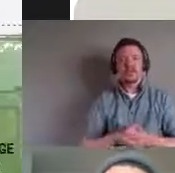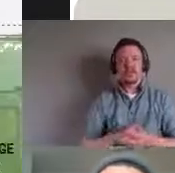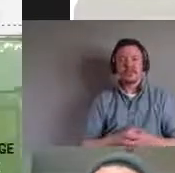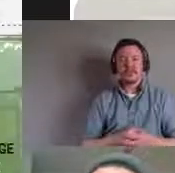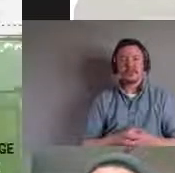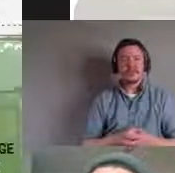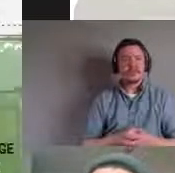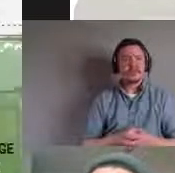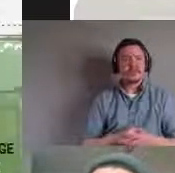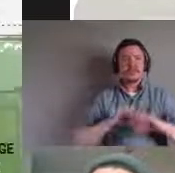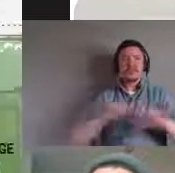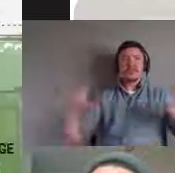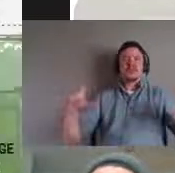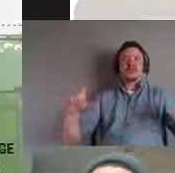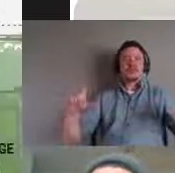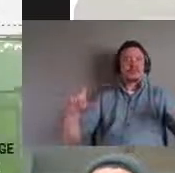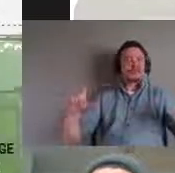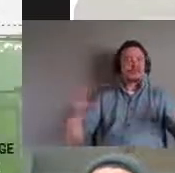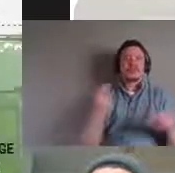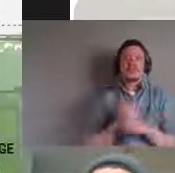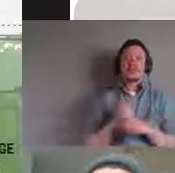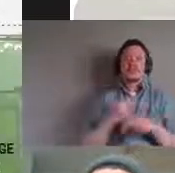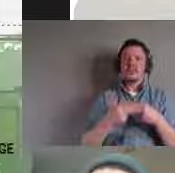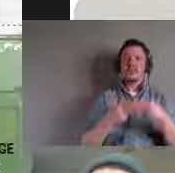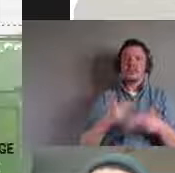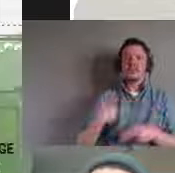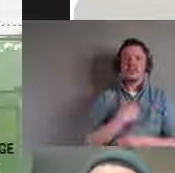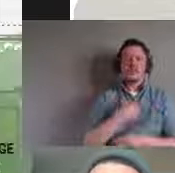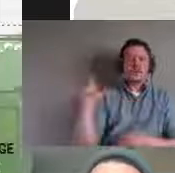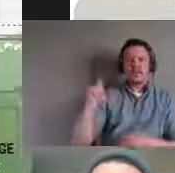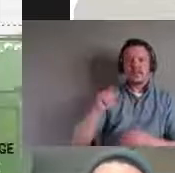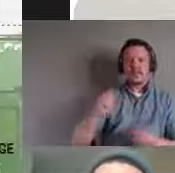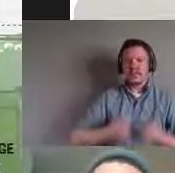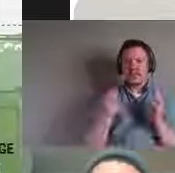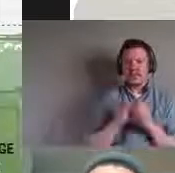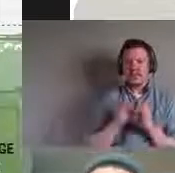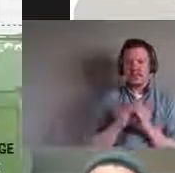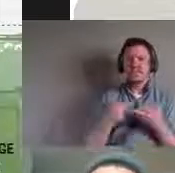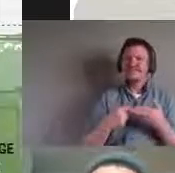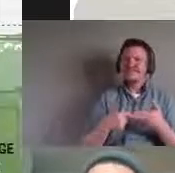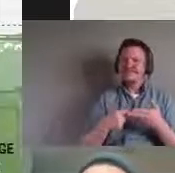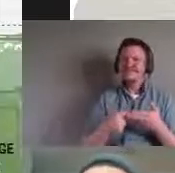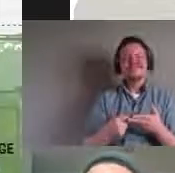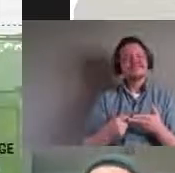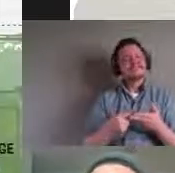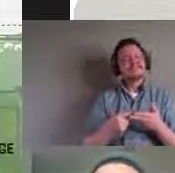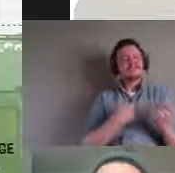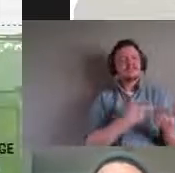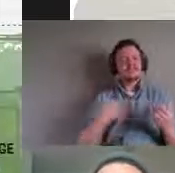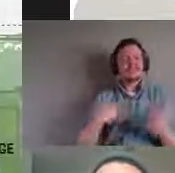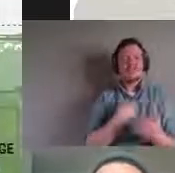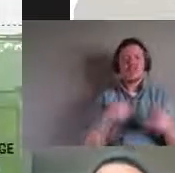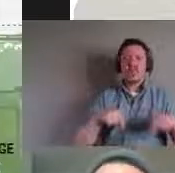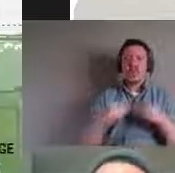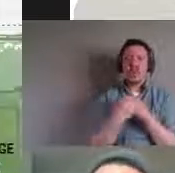So I wanted to bring in some slides. You know, we did an Instagram live session where we talked a lot about things, but I wanted to, and we have our call,